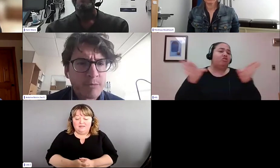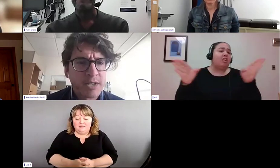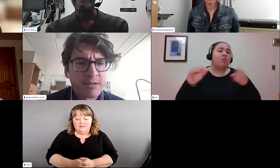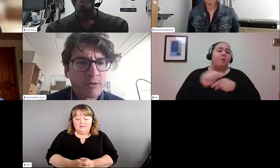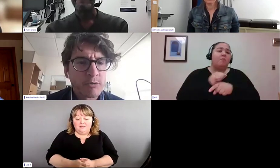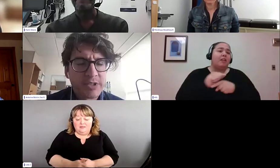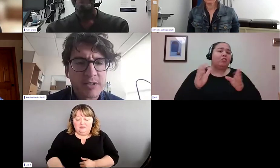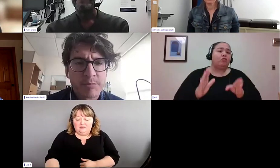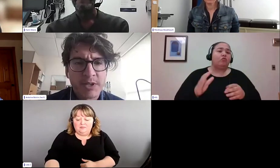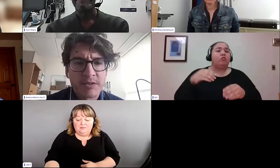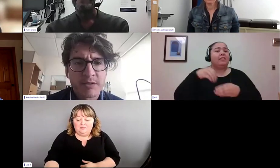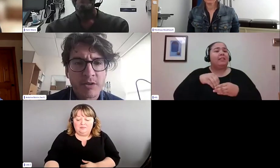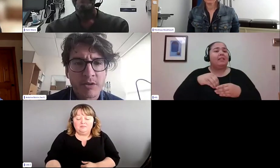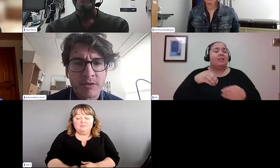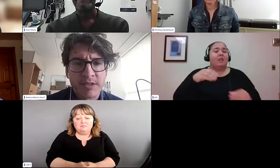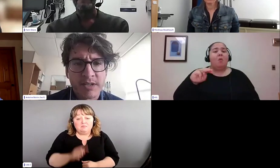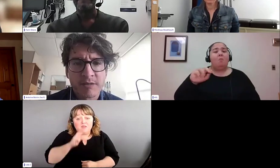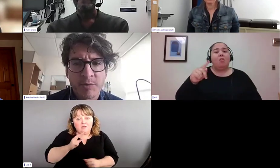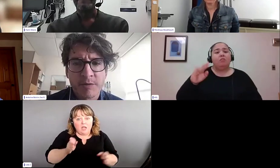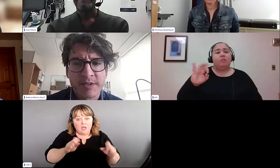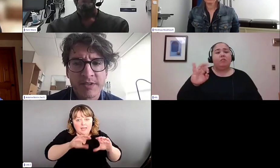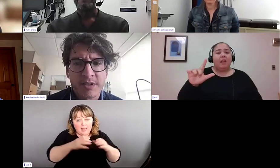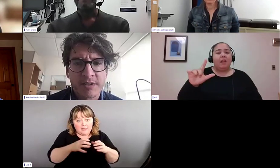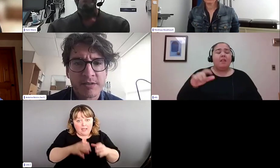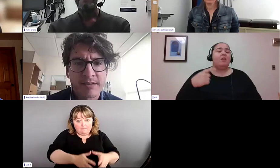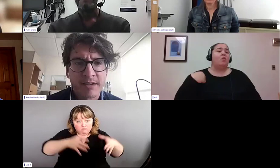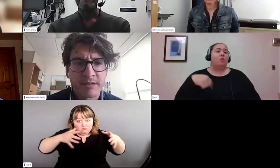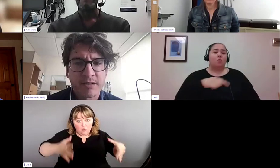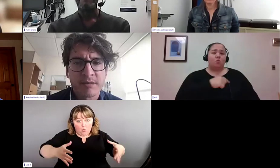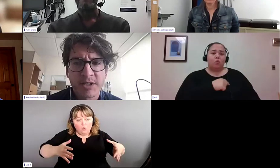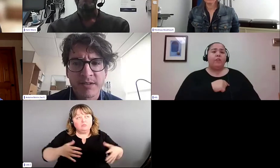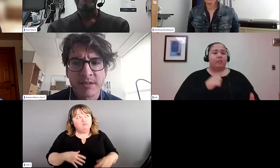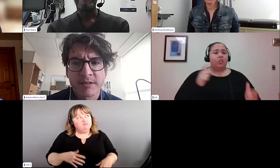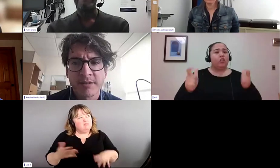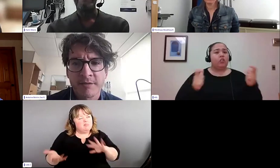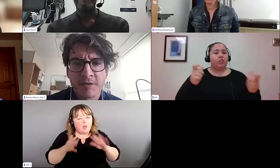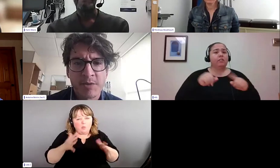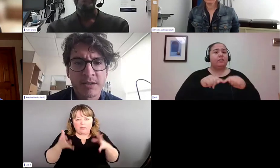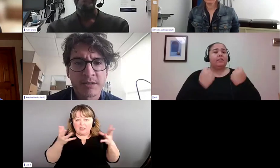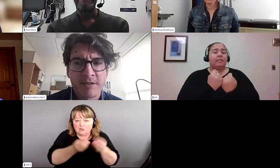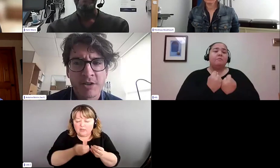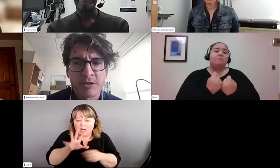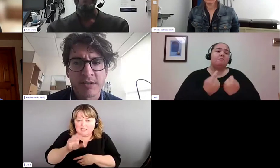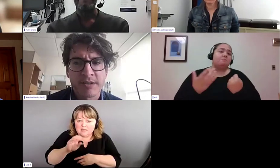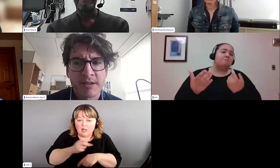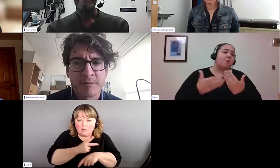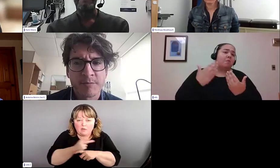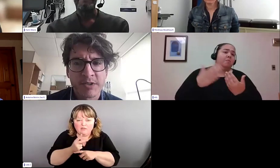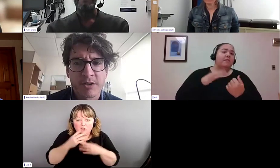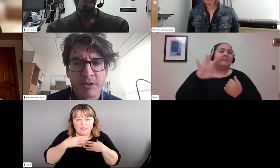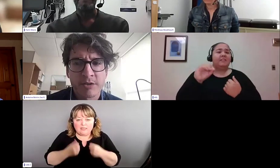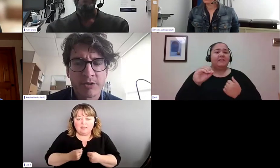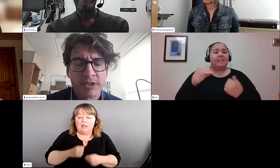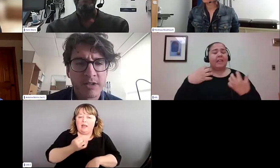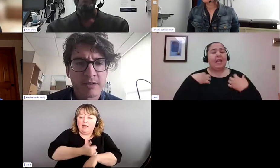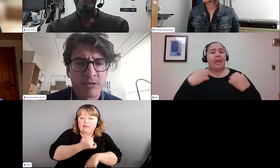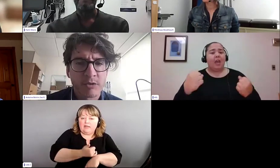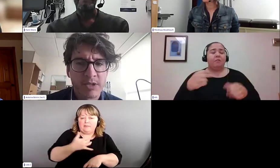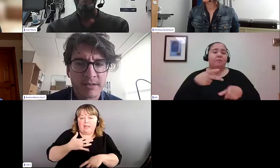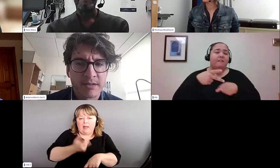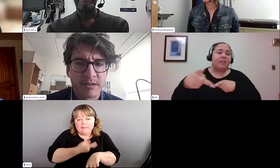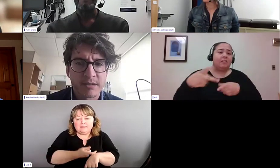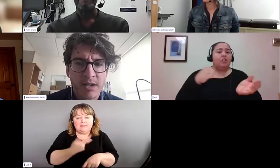in Montreal. We are quite a large team, almost 50 professionals, health professionals,